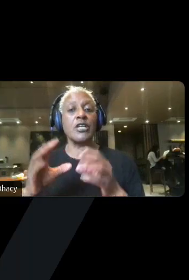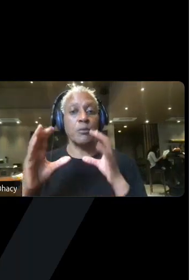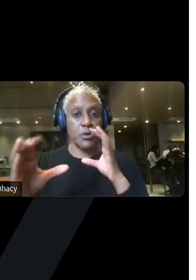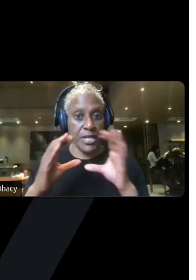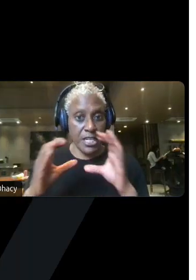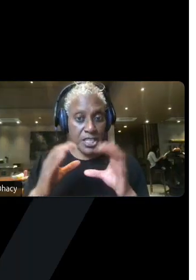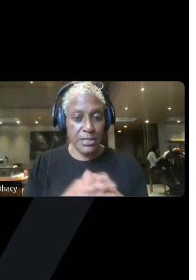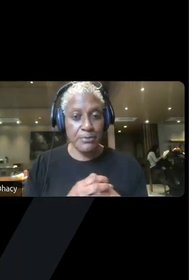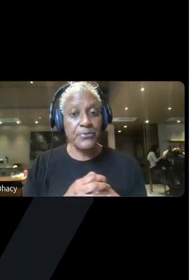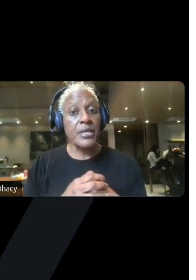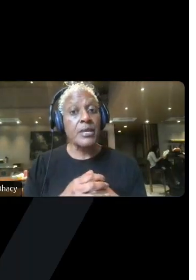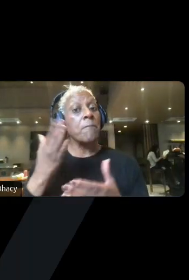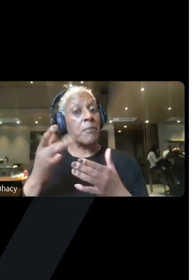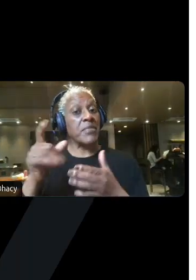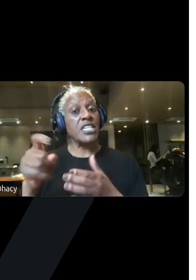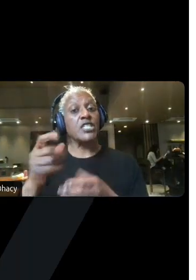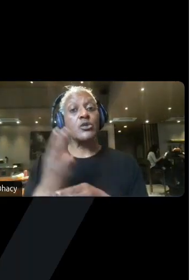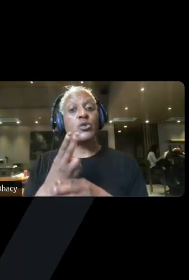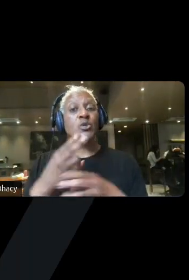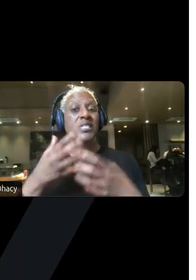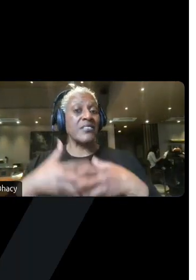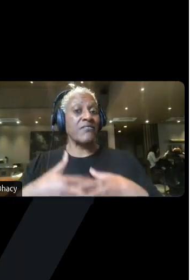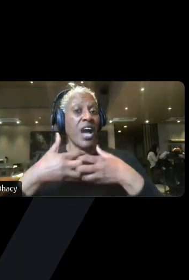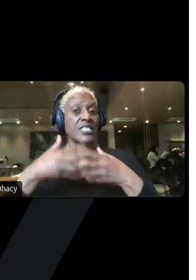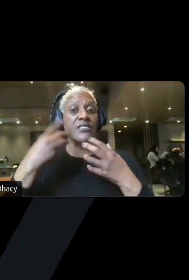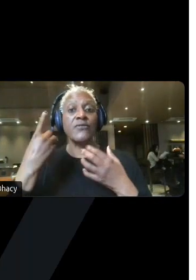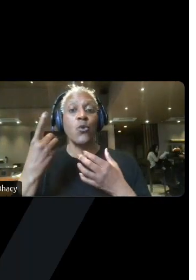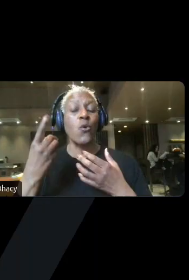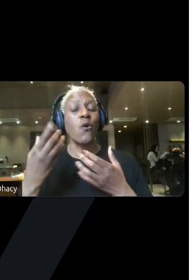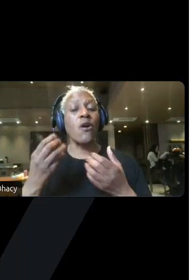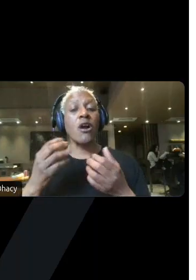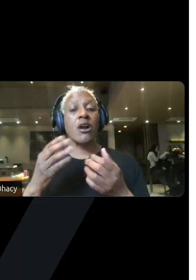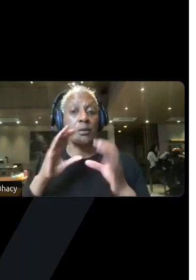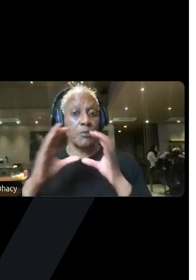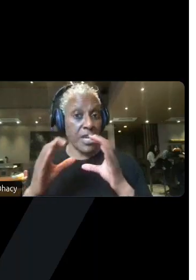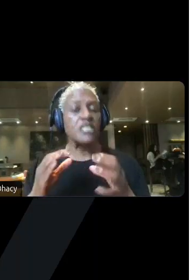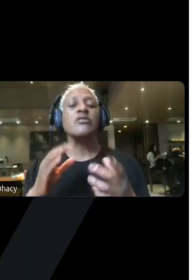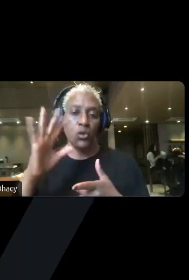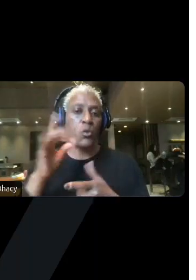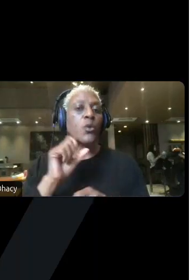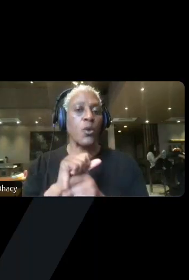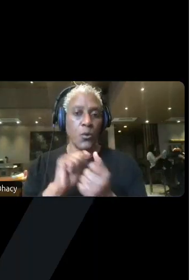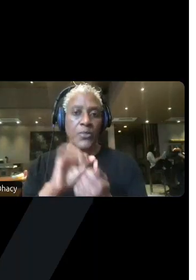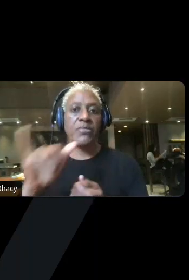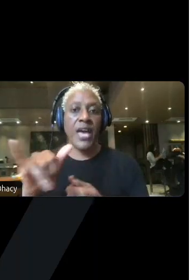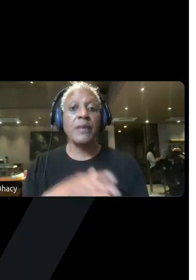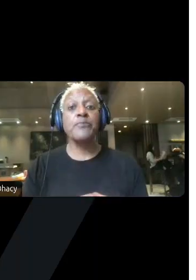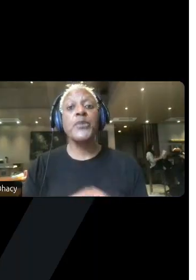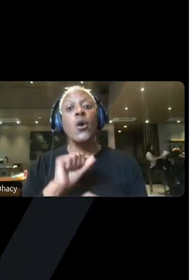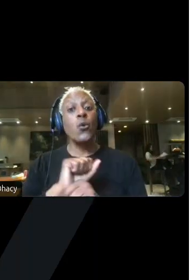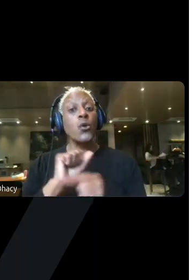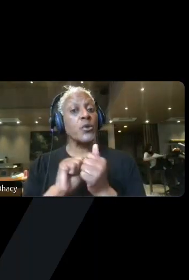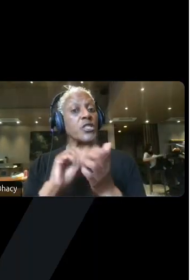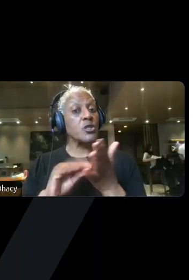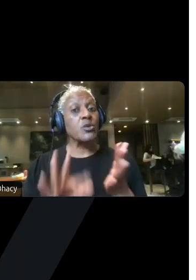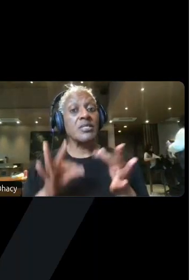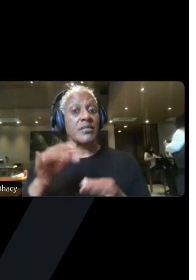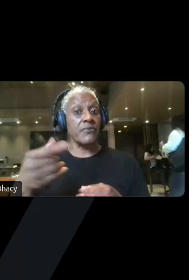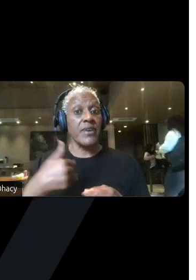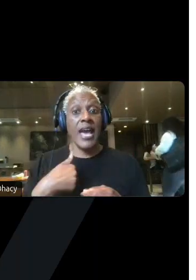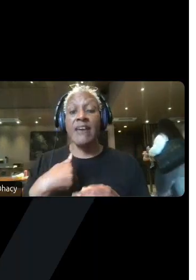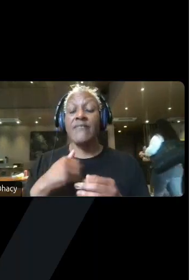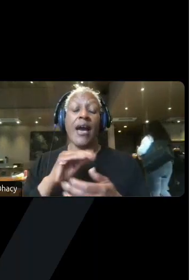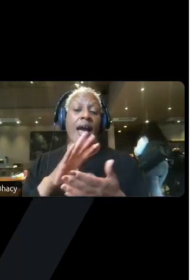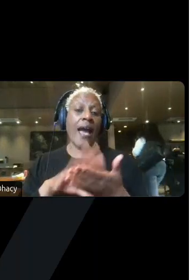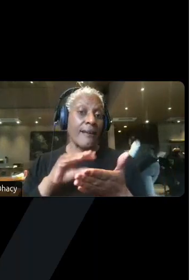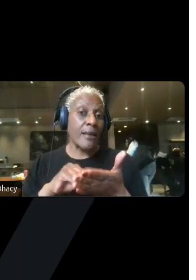other system to communicate. Work with students with academic and behavioral management needs